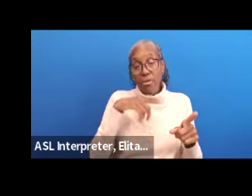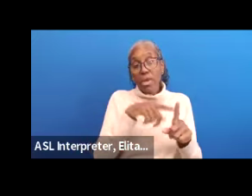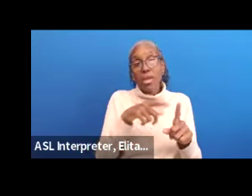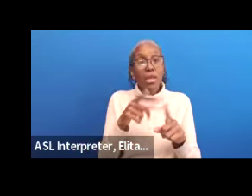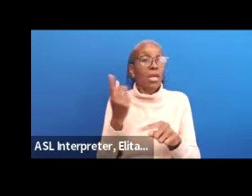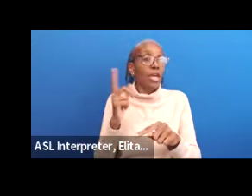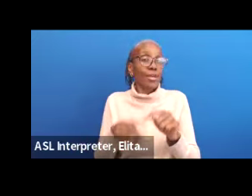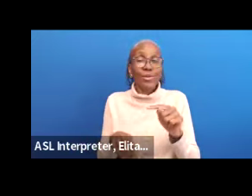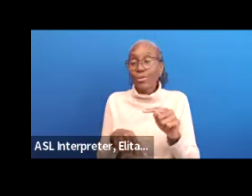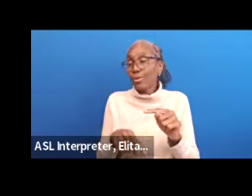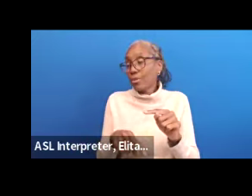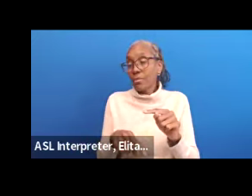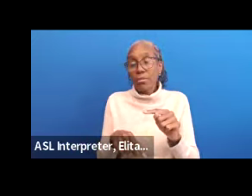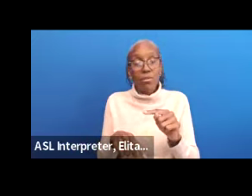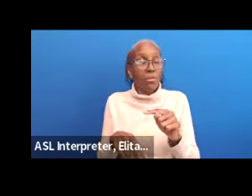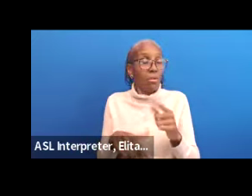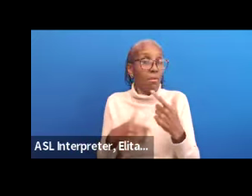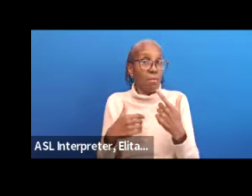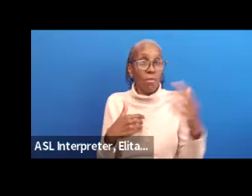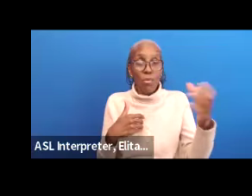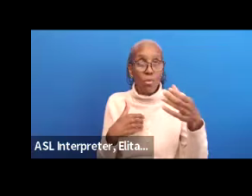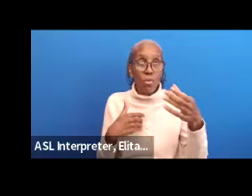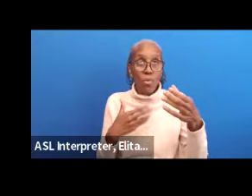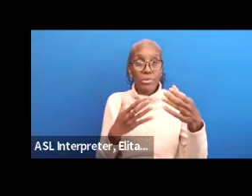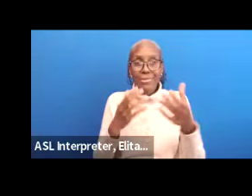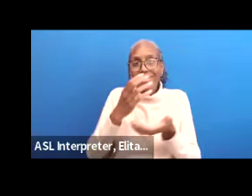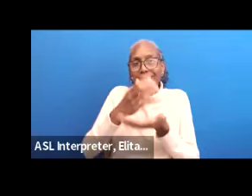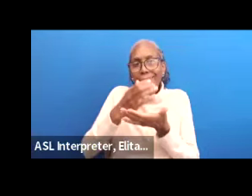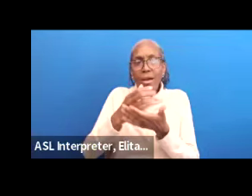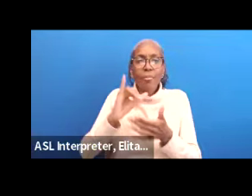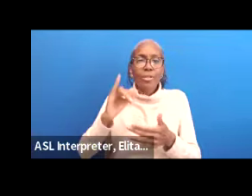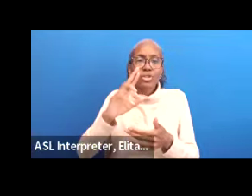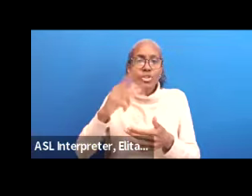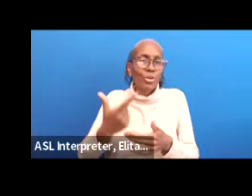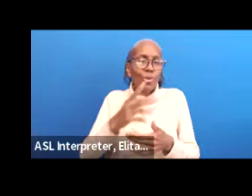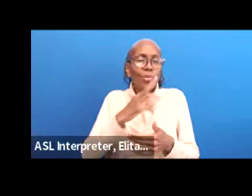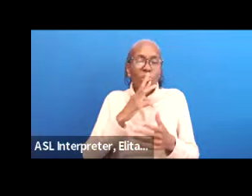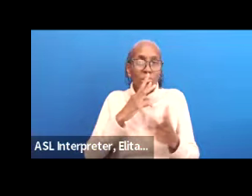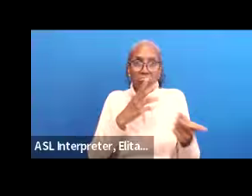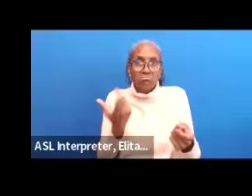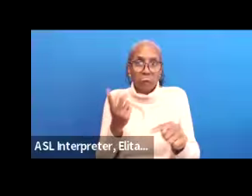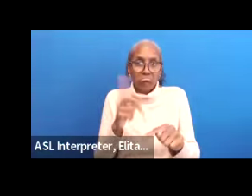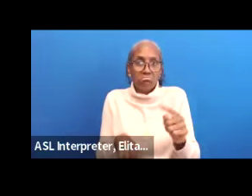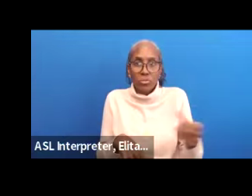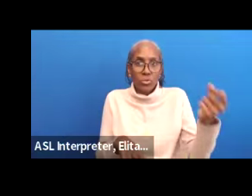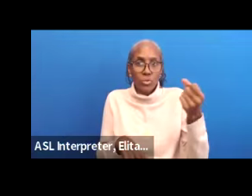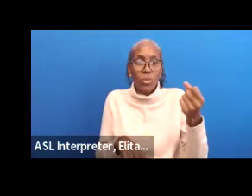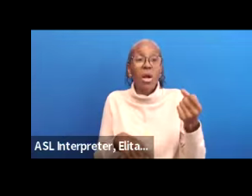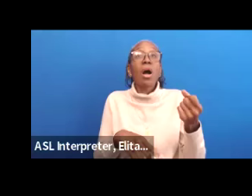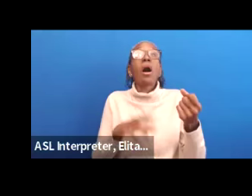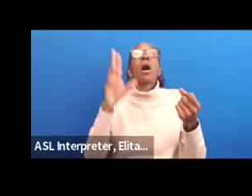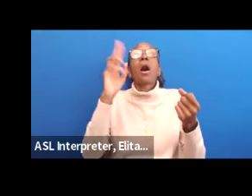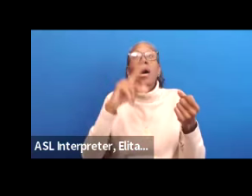could not hold a cup or jug of water um, unless he